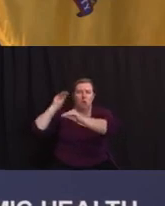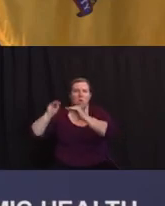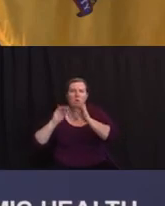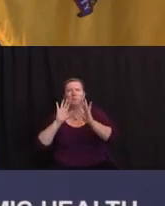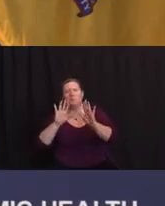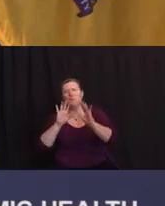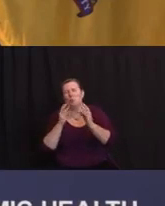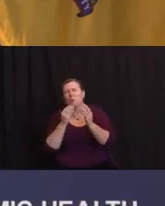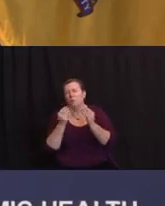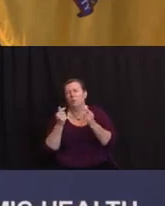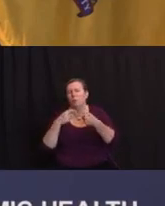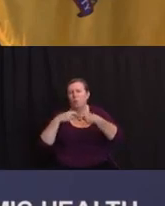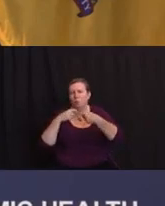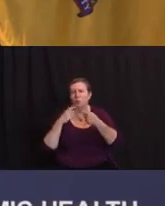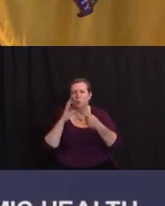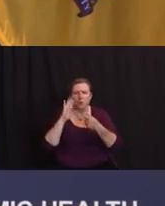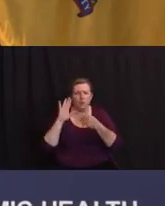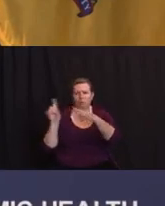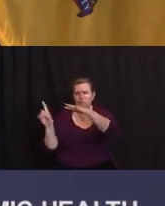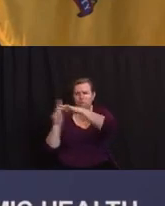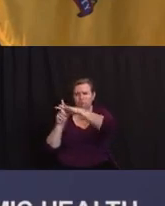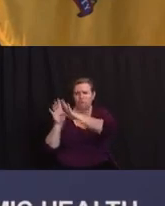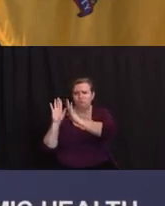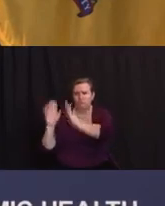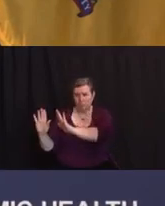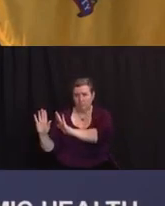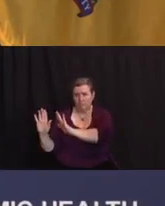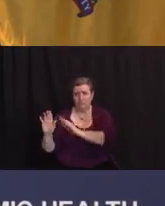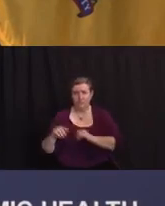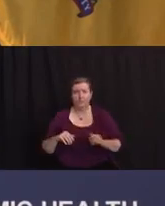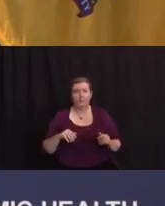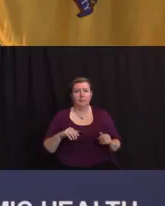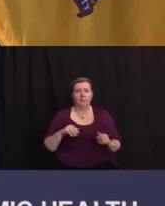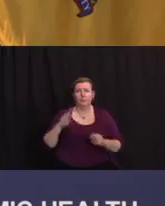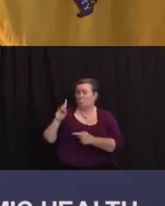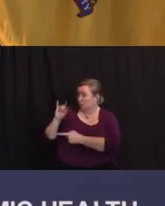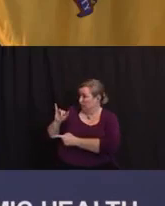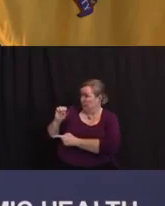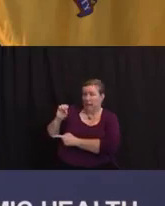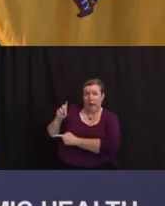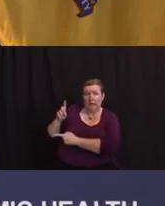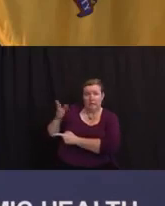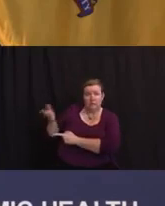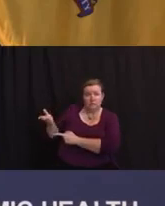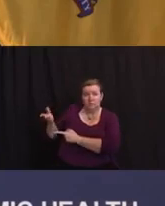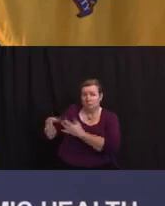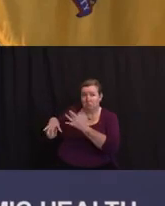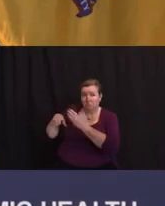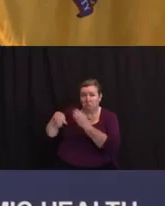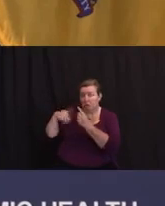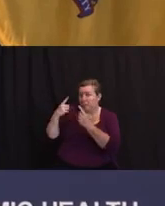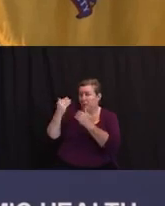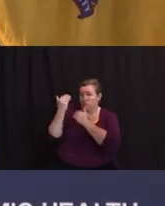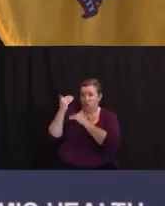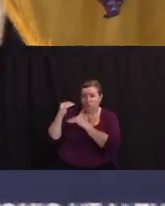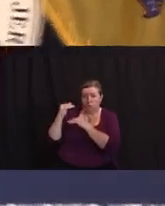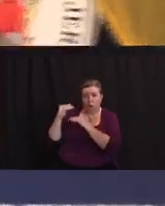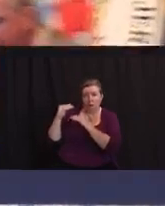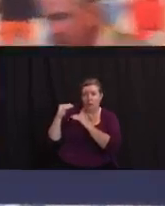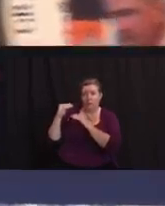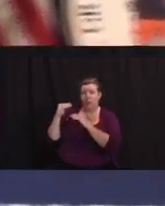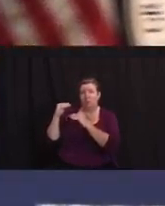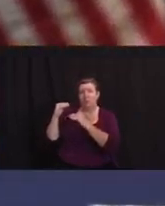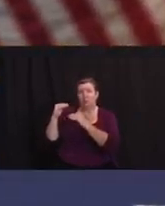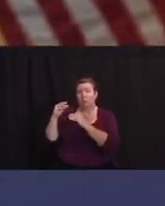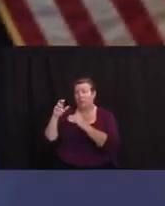on are you still comfortable with where you are, although we're watching the data like a hawk, and secondly, the dashboard question. Yeah, we